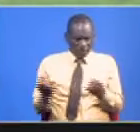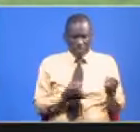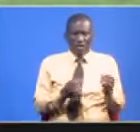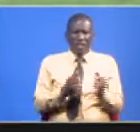now today the lady captain's prize. Tazamaji,